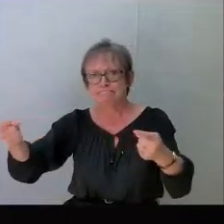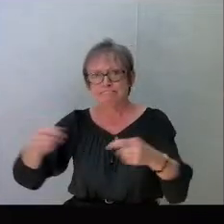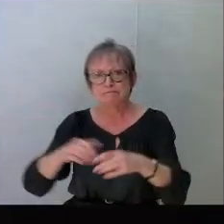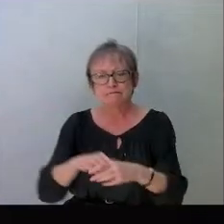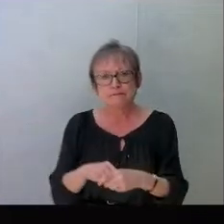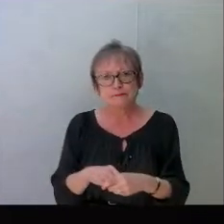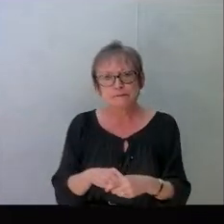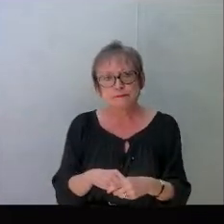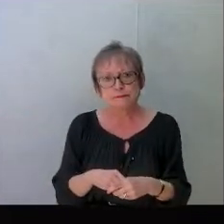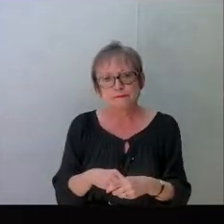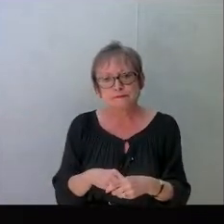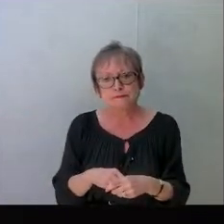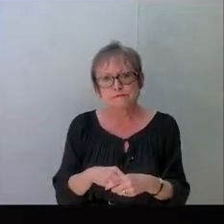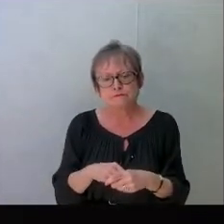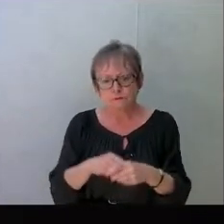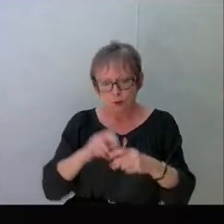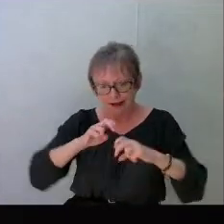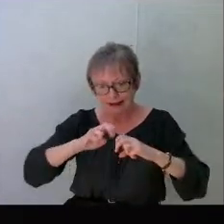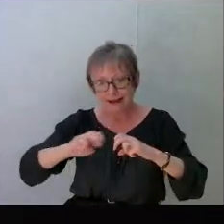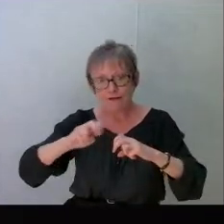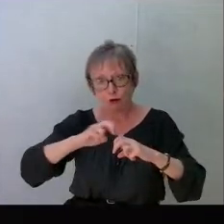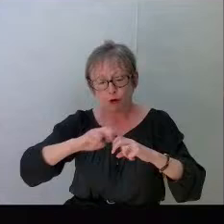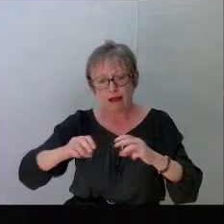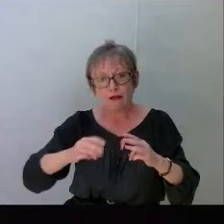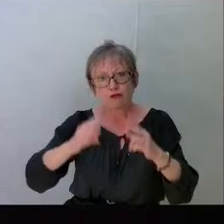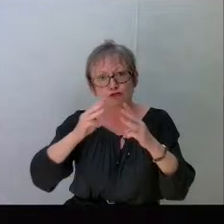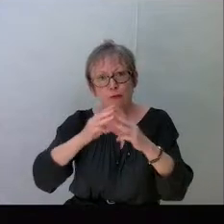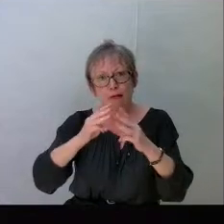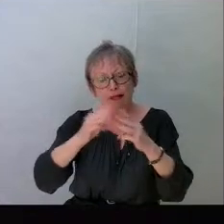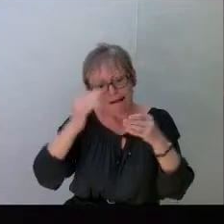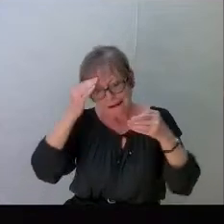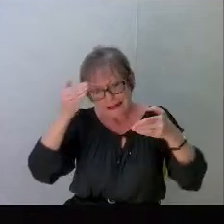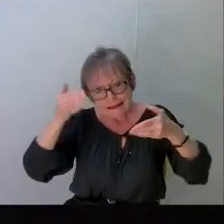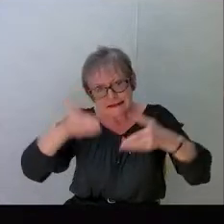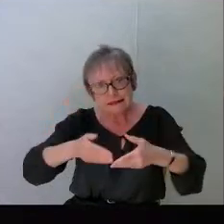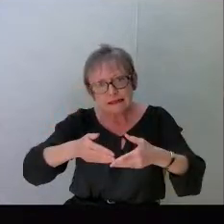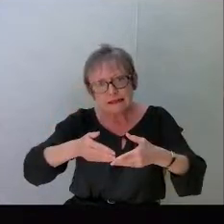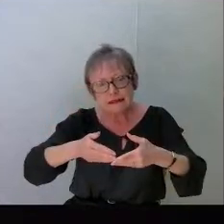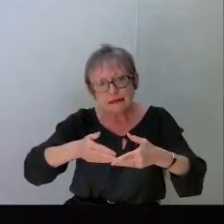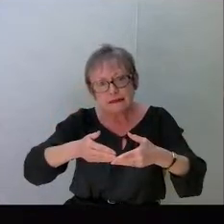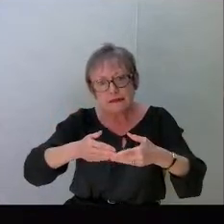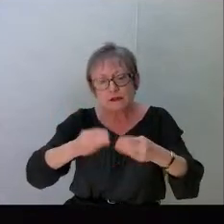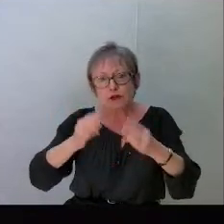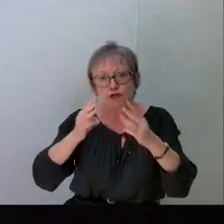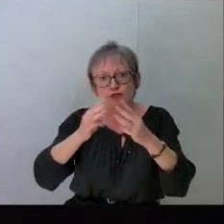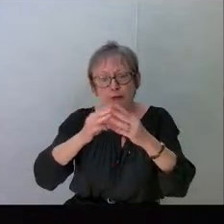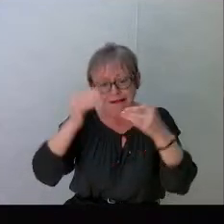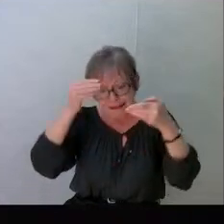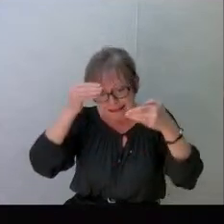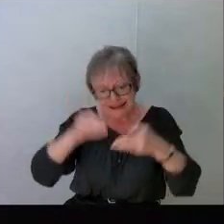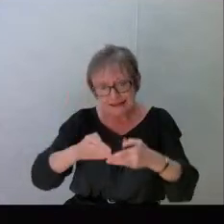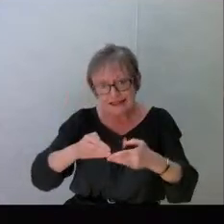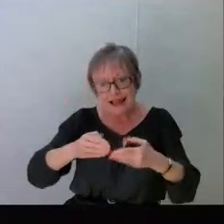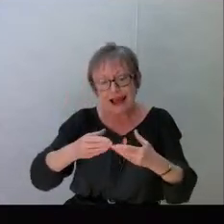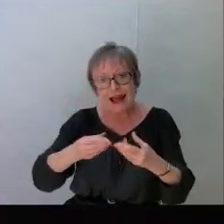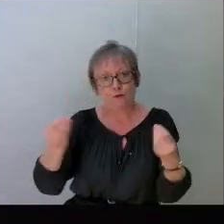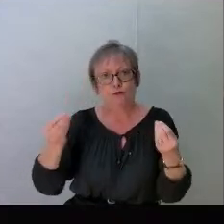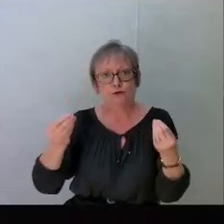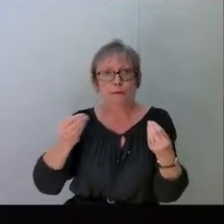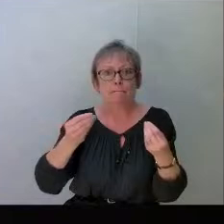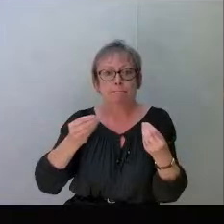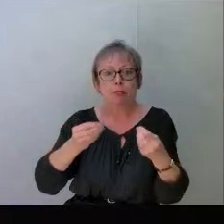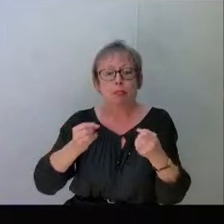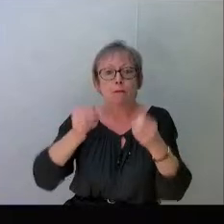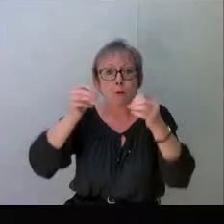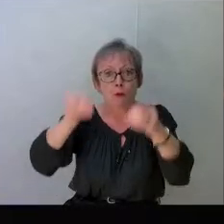we continue to take that triple intensity and take triple intensity out to all of our partnerships